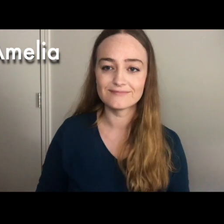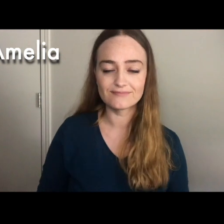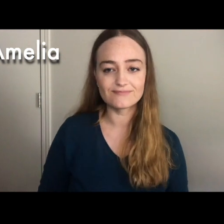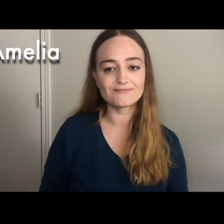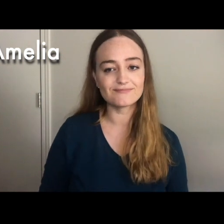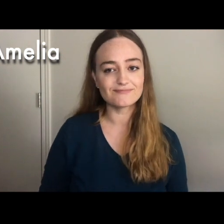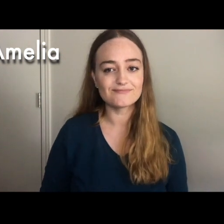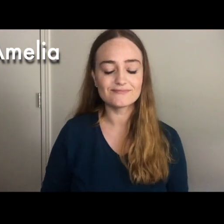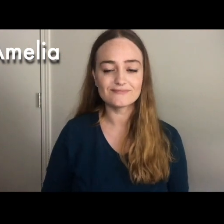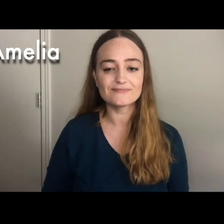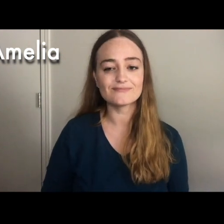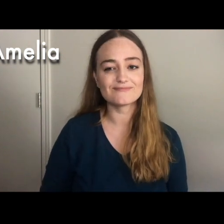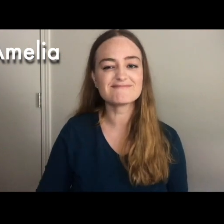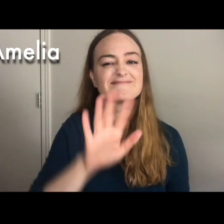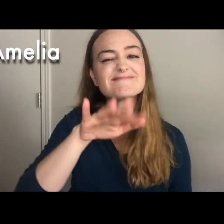Hey, hey.